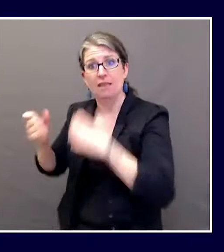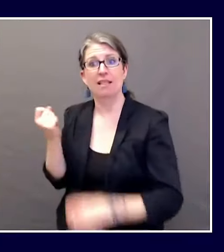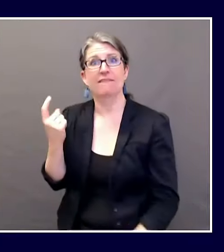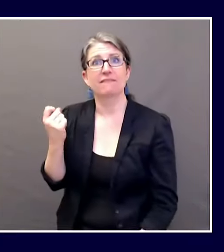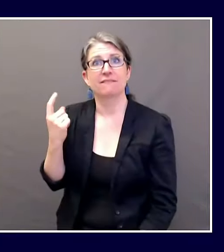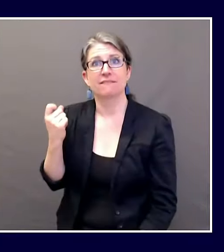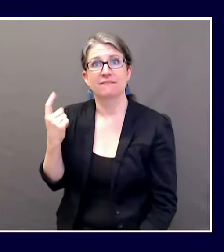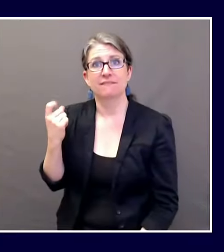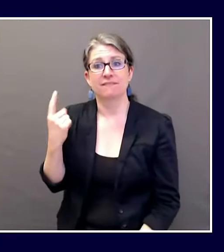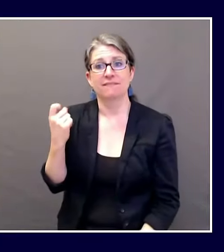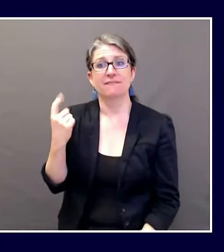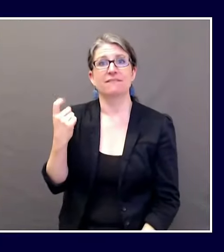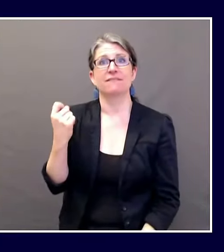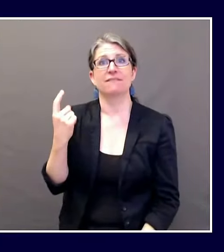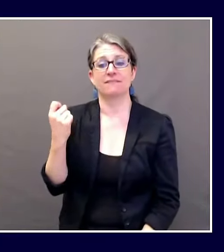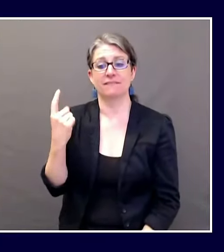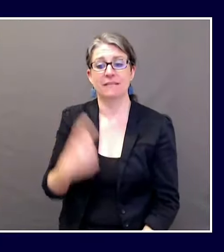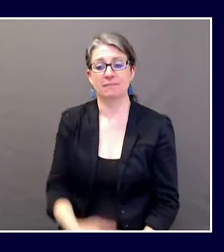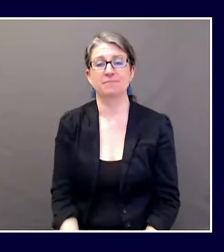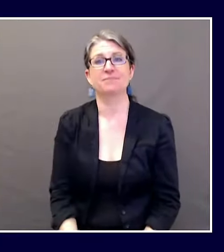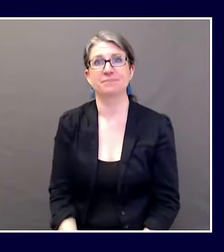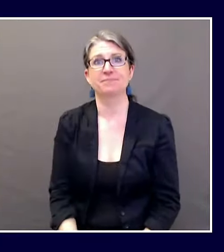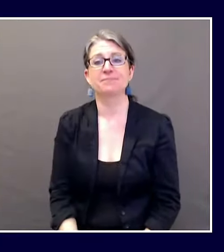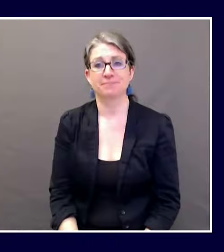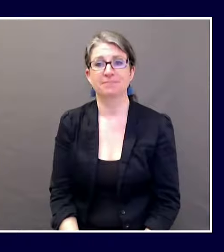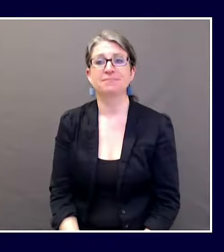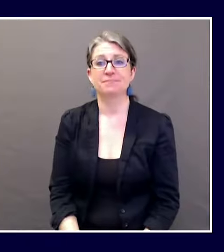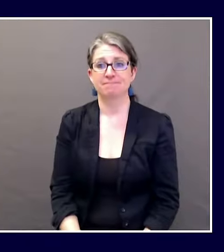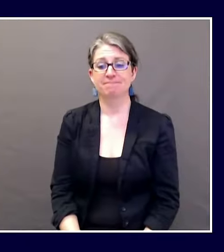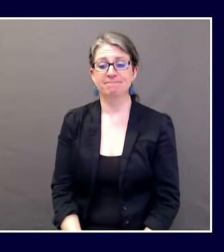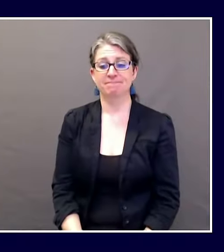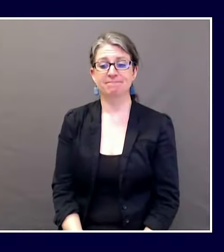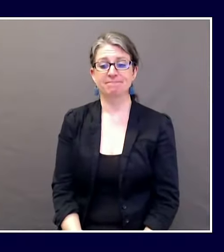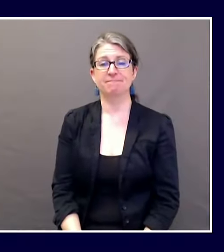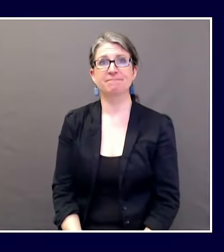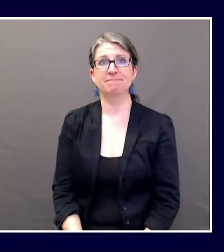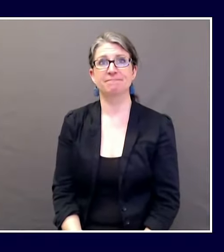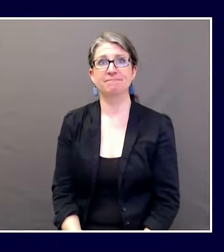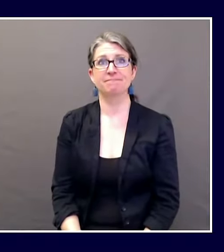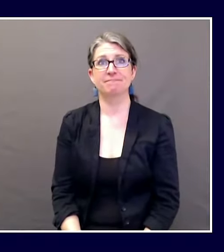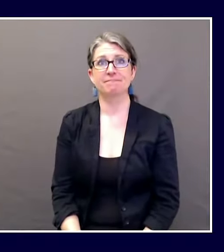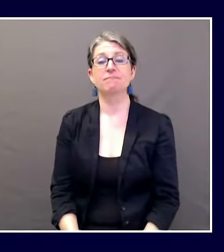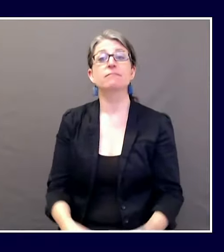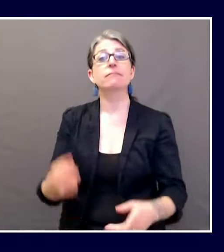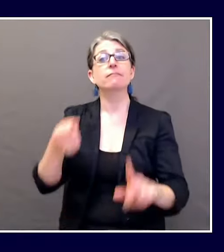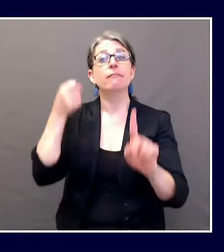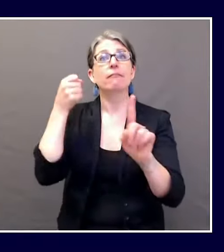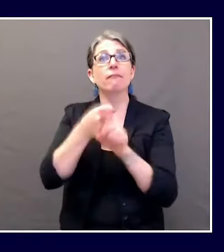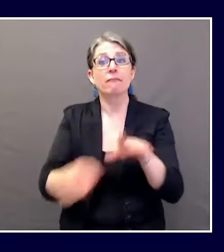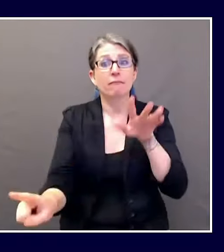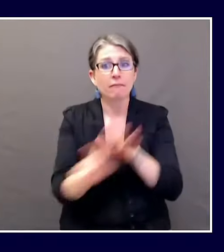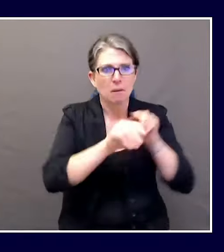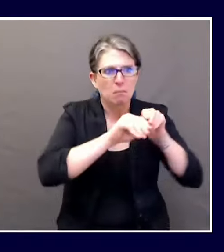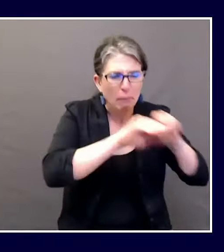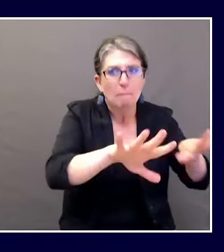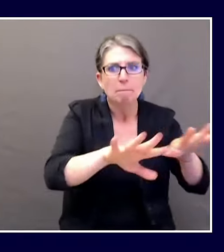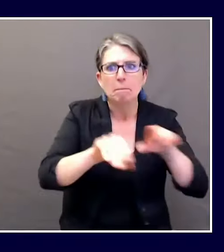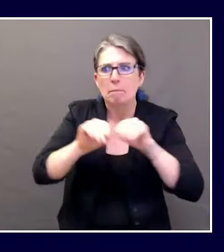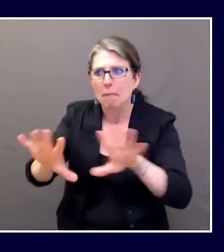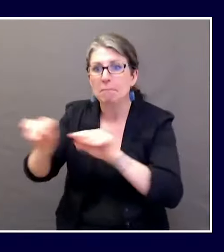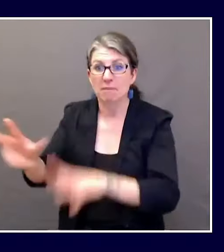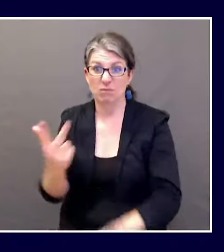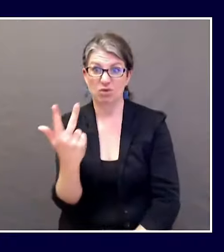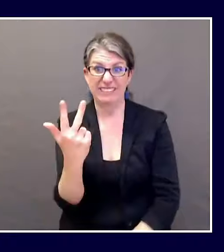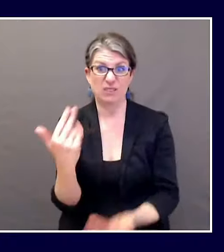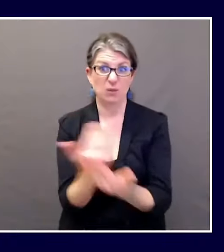Turning next to some updates on outbreaks. There are 3 outbreak investigations that Maine CDC has opened up in